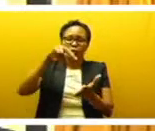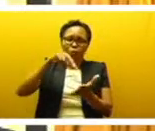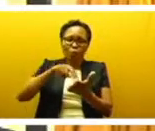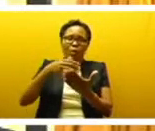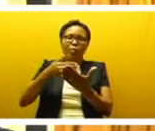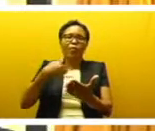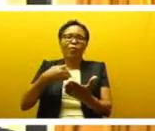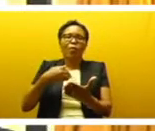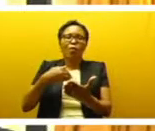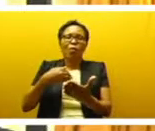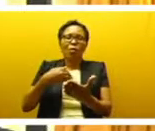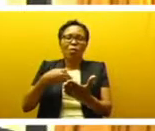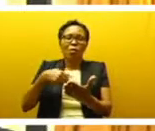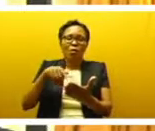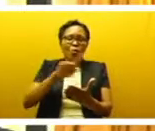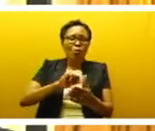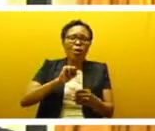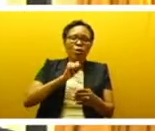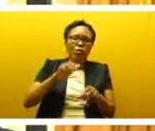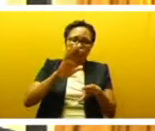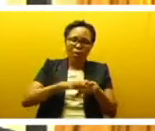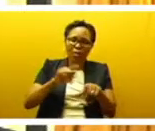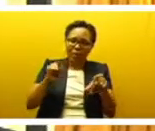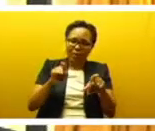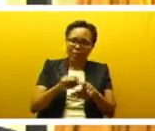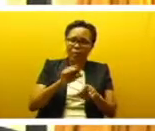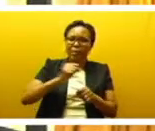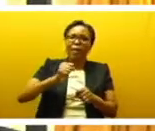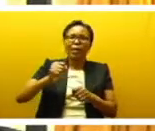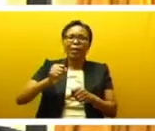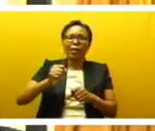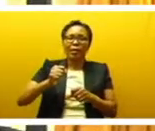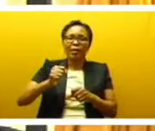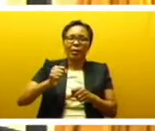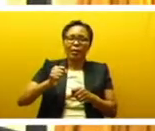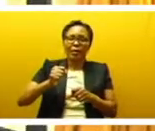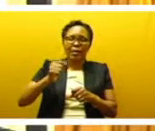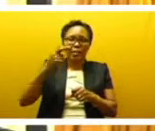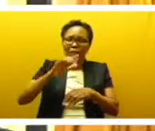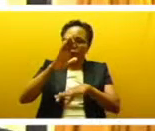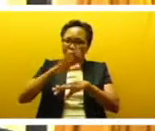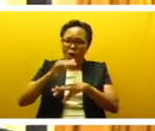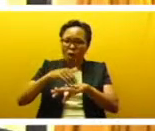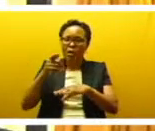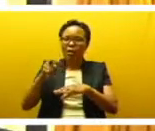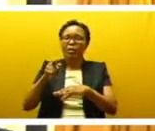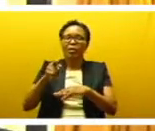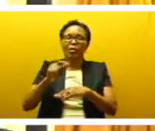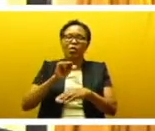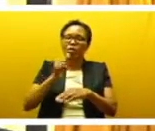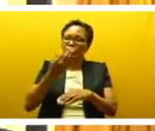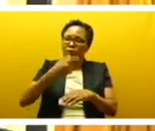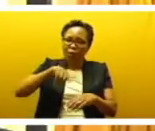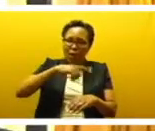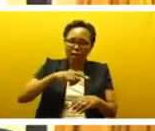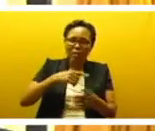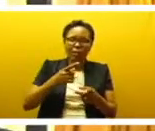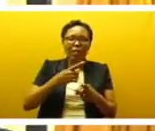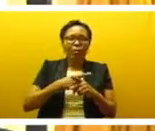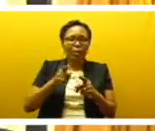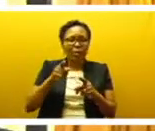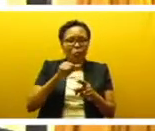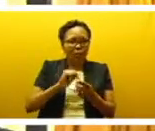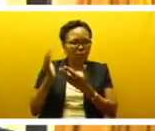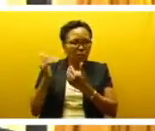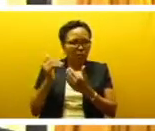respondents, but he called this match, not for us, but is required by the Constitution.